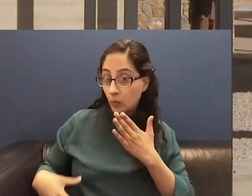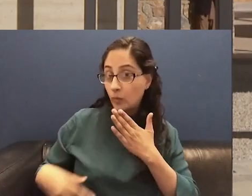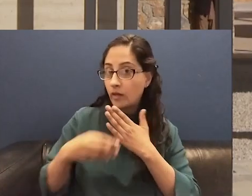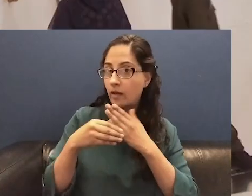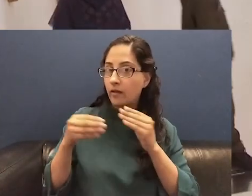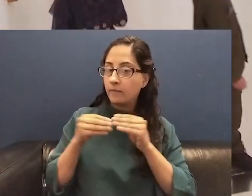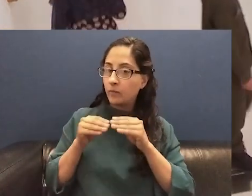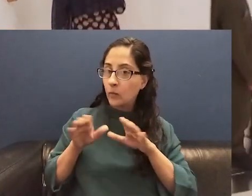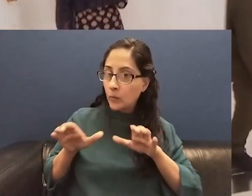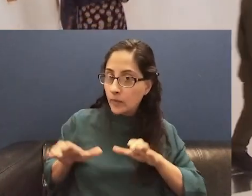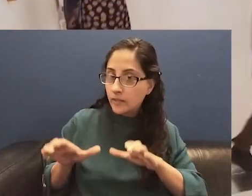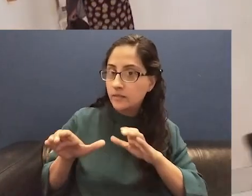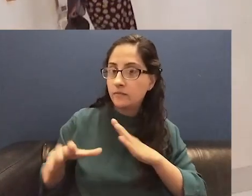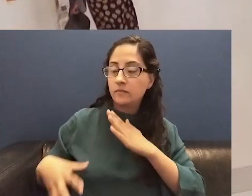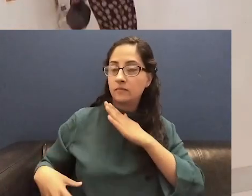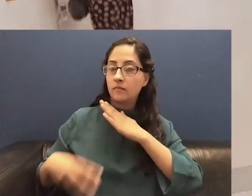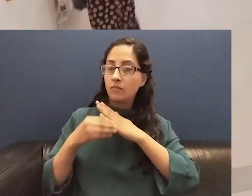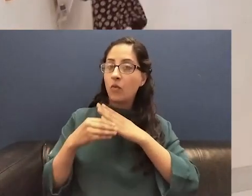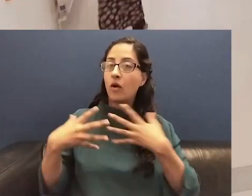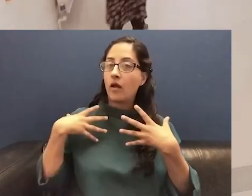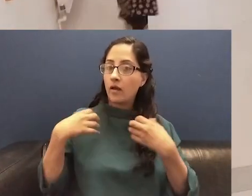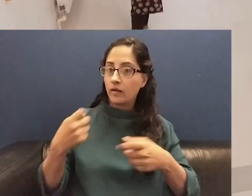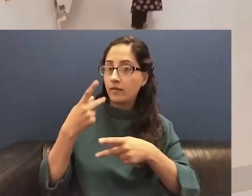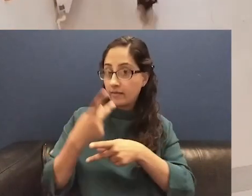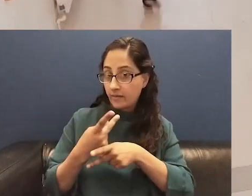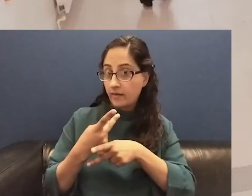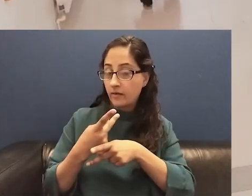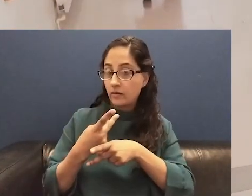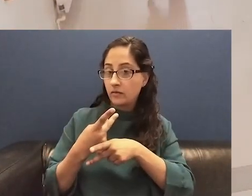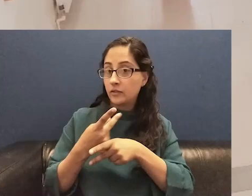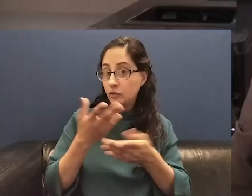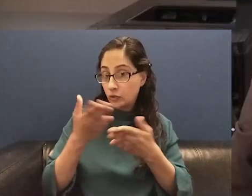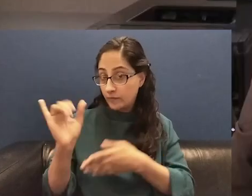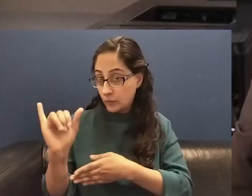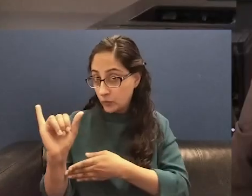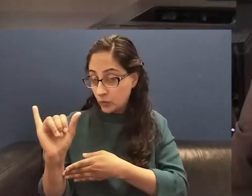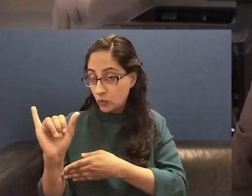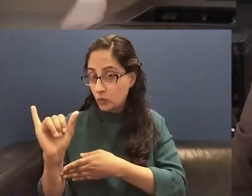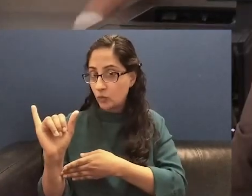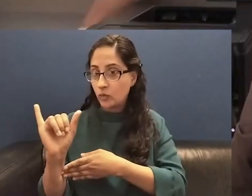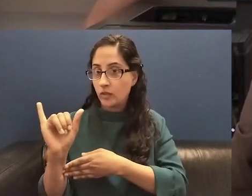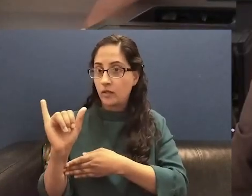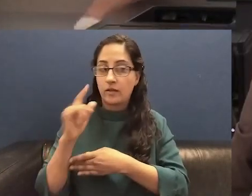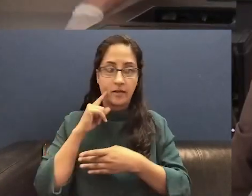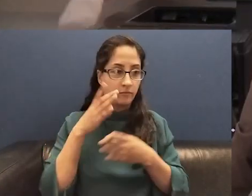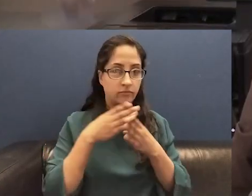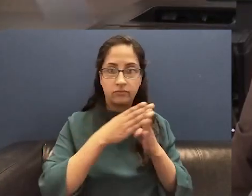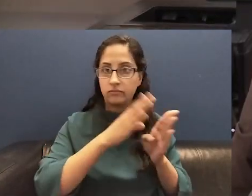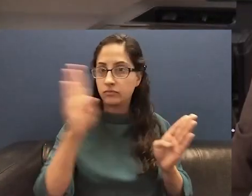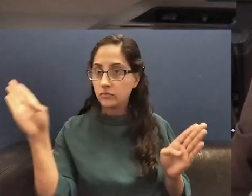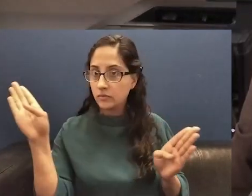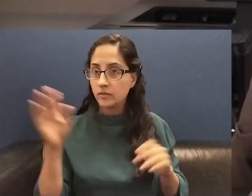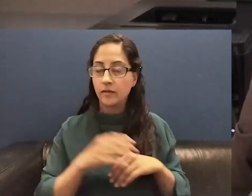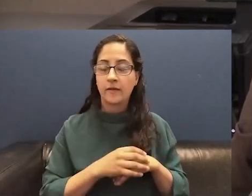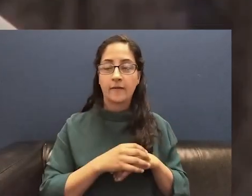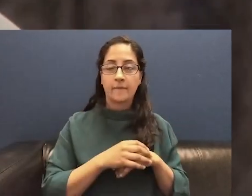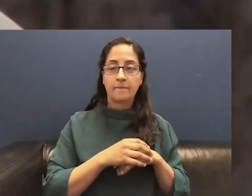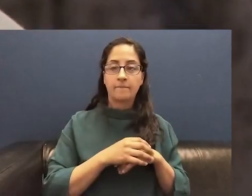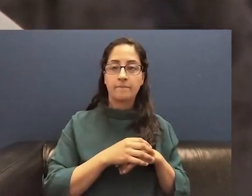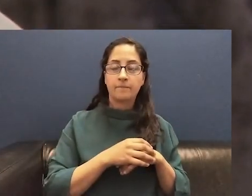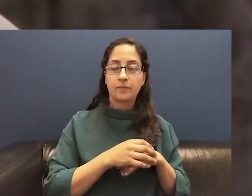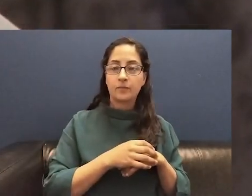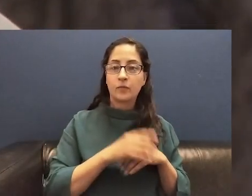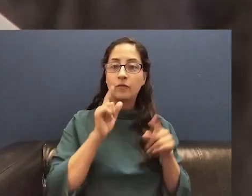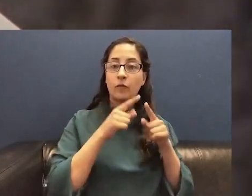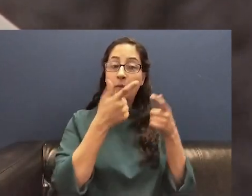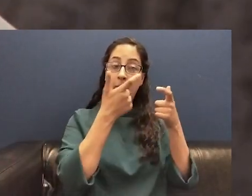tertiary healthcare facility in Kabul up to provincial hospitals, up to district hospitals, up to community